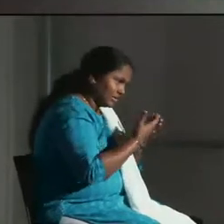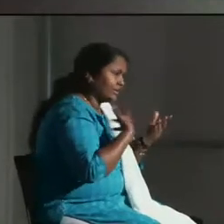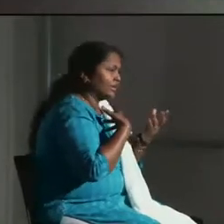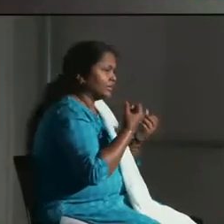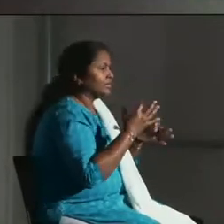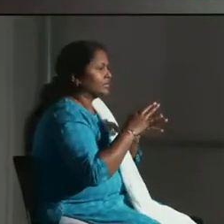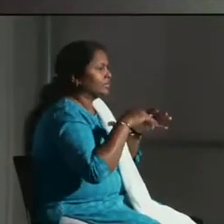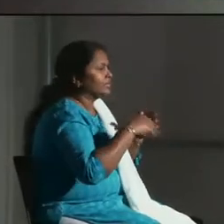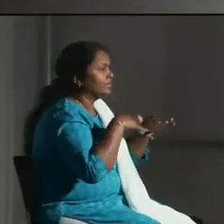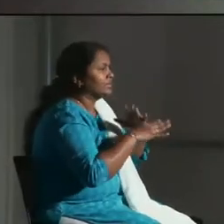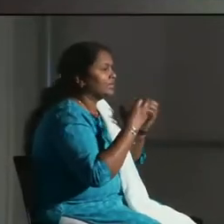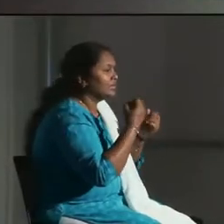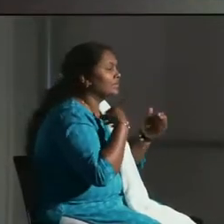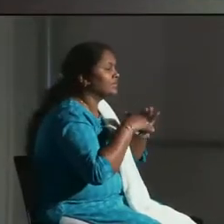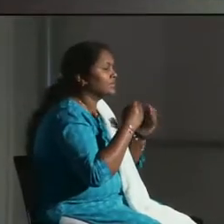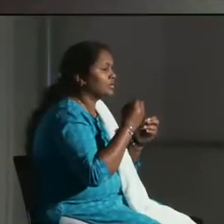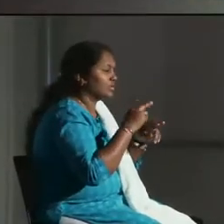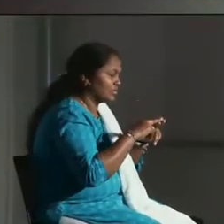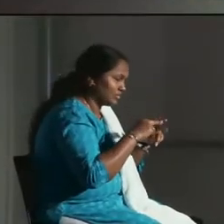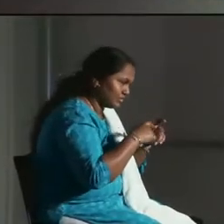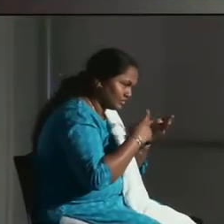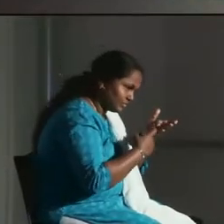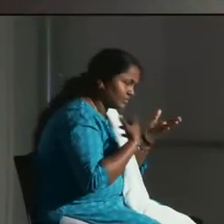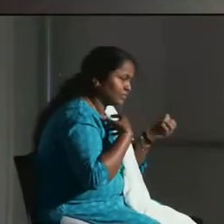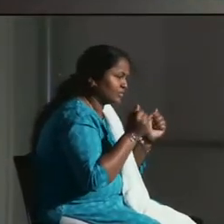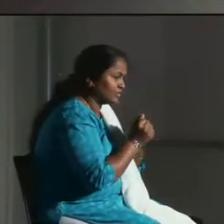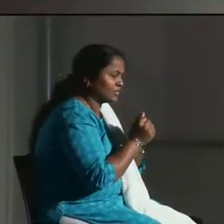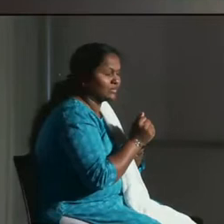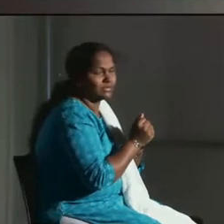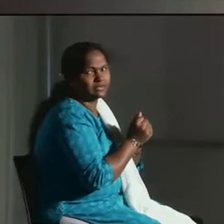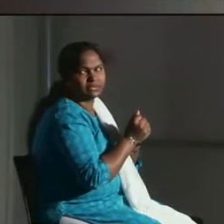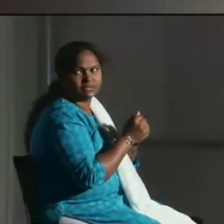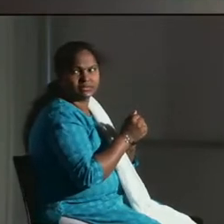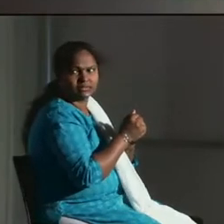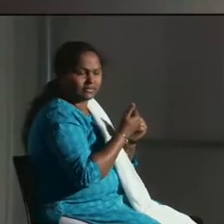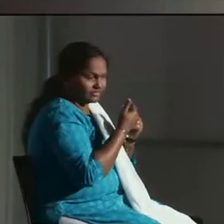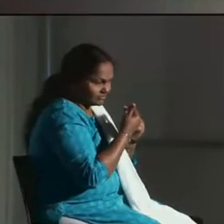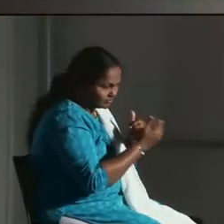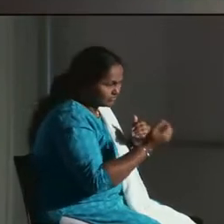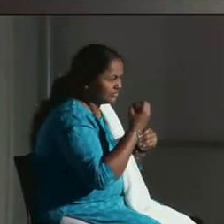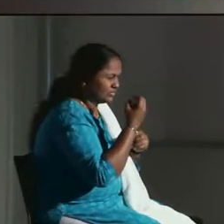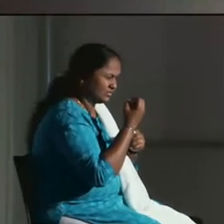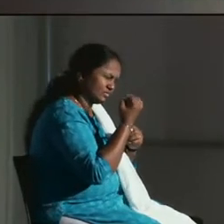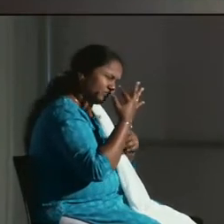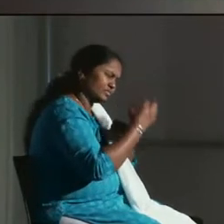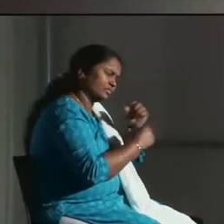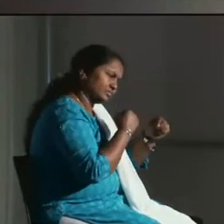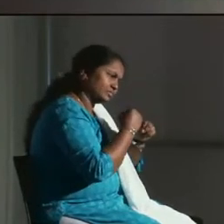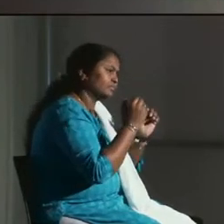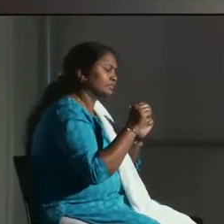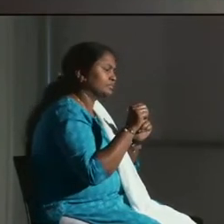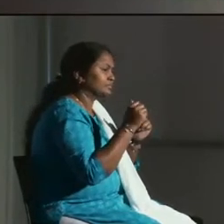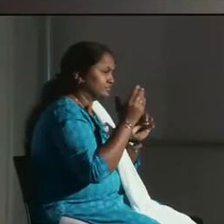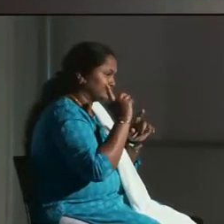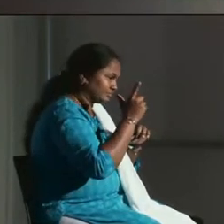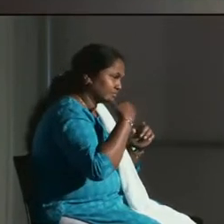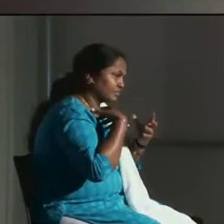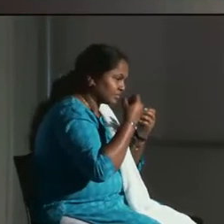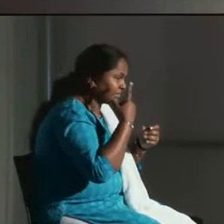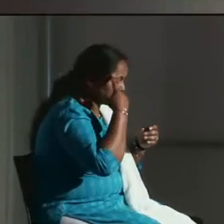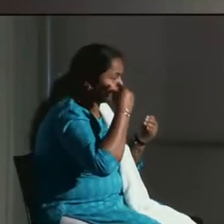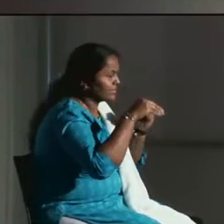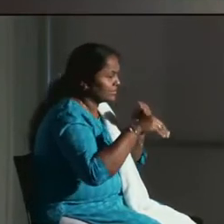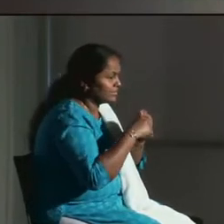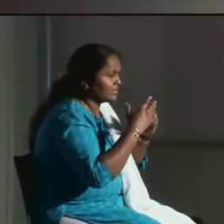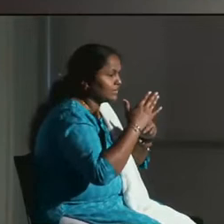community listening, and it's also often with. But so from this, a few years later, we have Need to Sleep, which is built